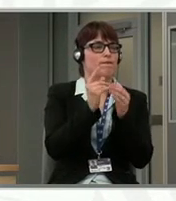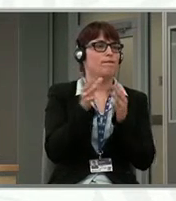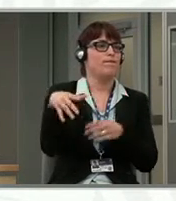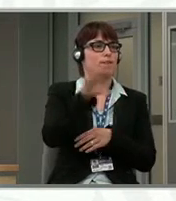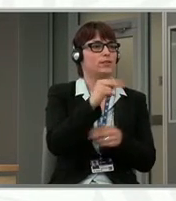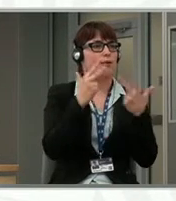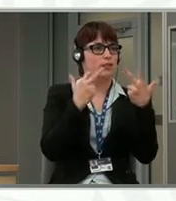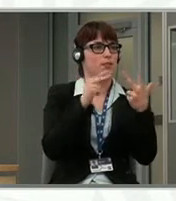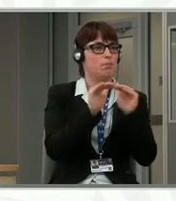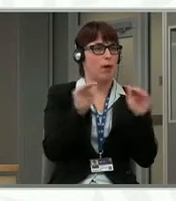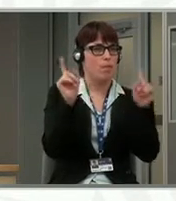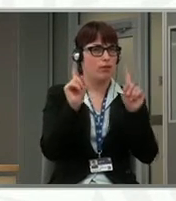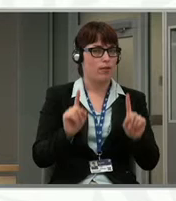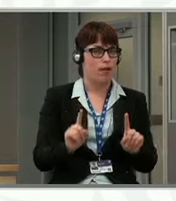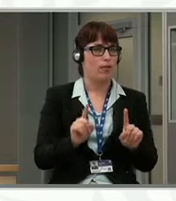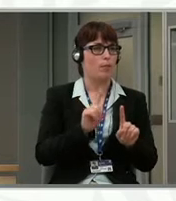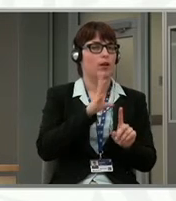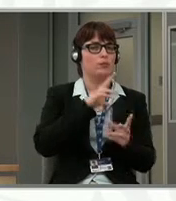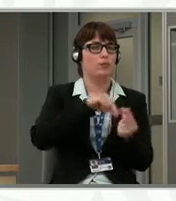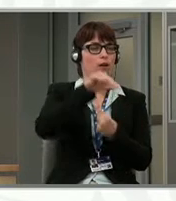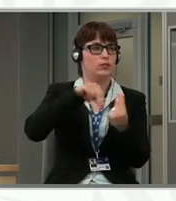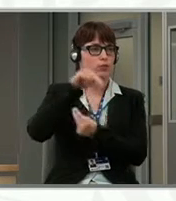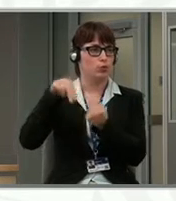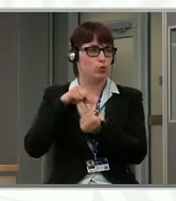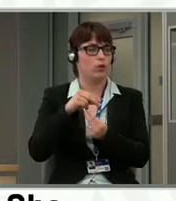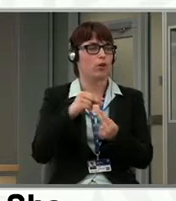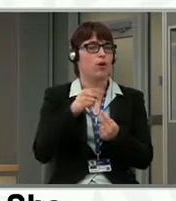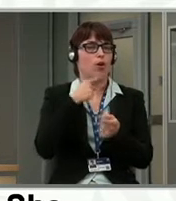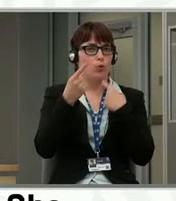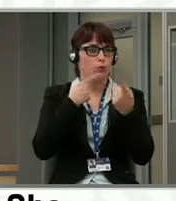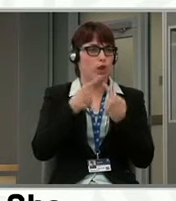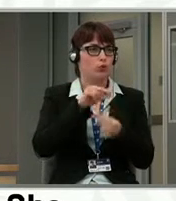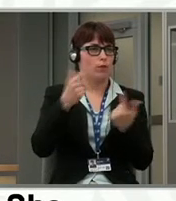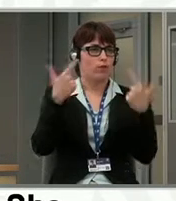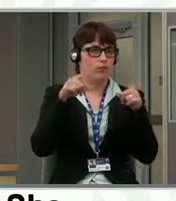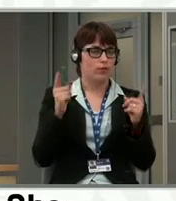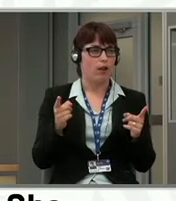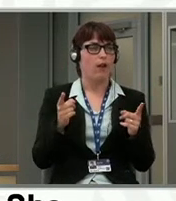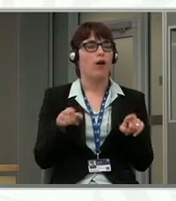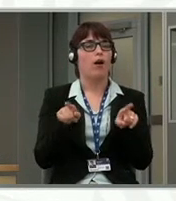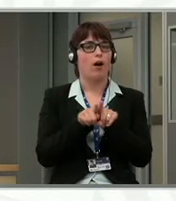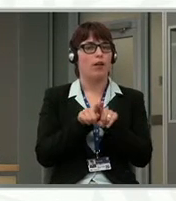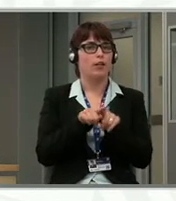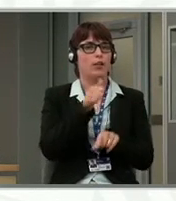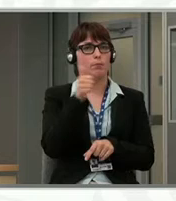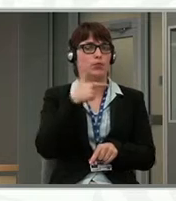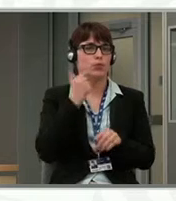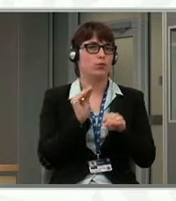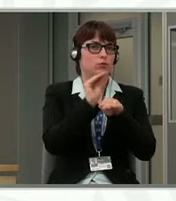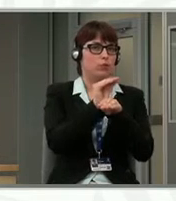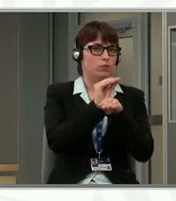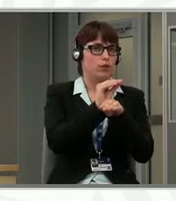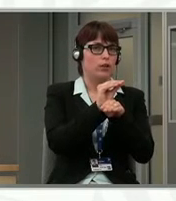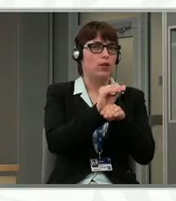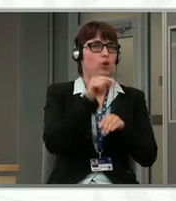she really touched upon all 3 pillars that we have talked about during this conference. And